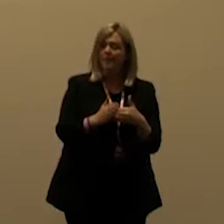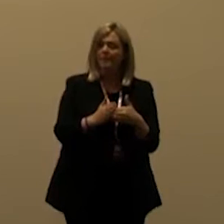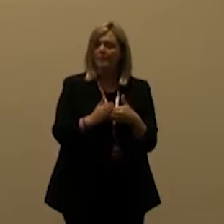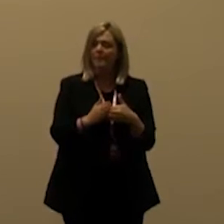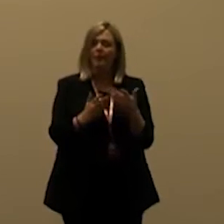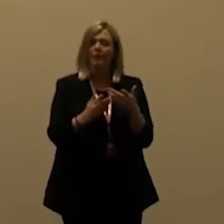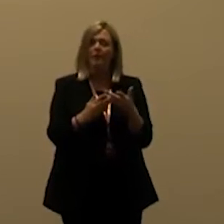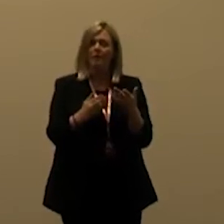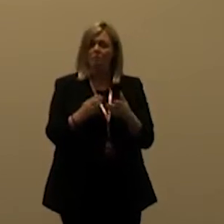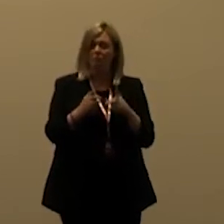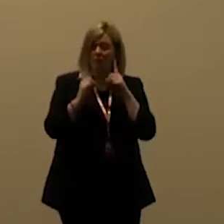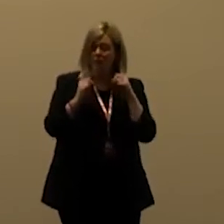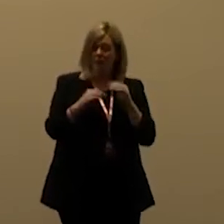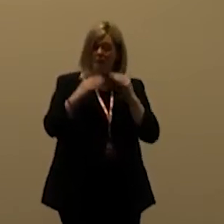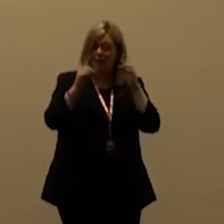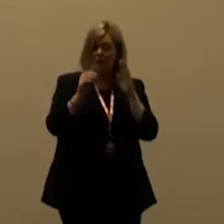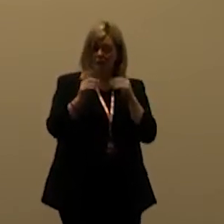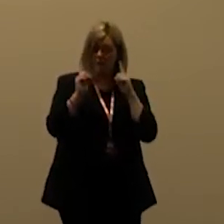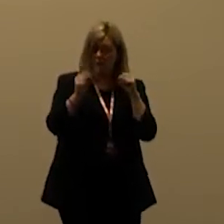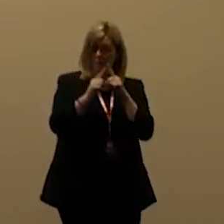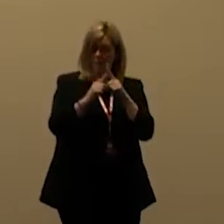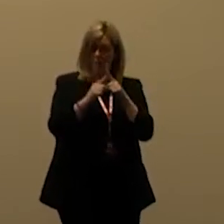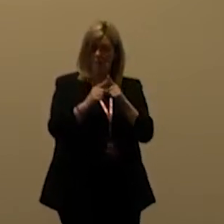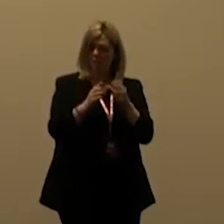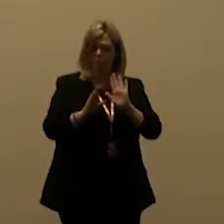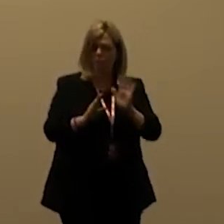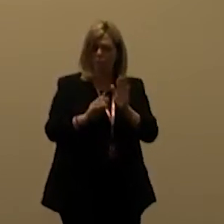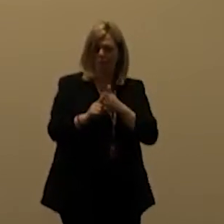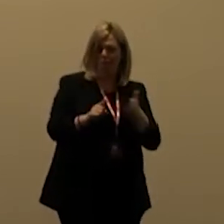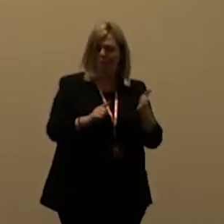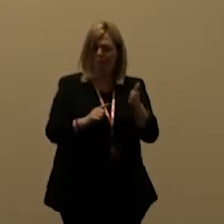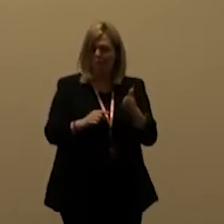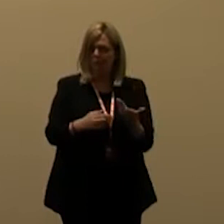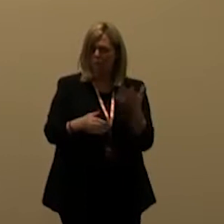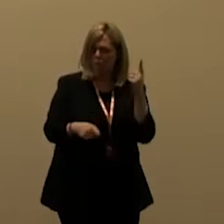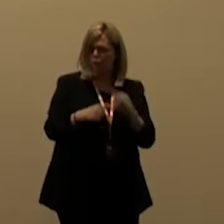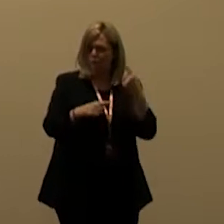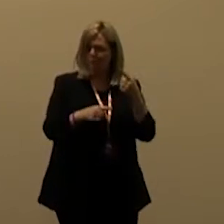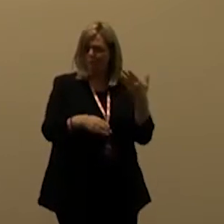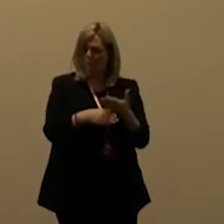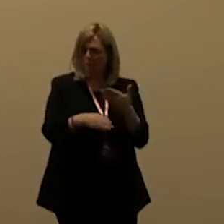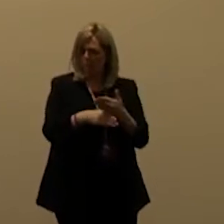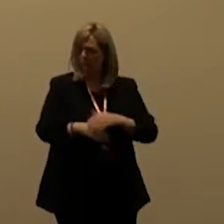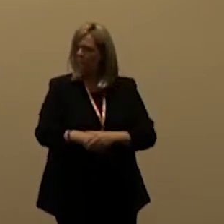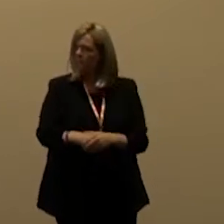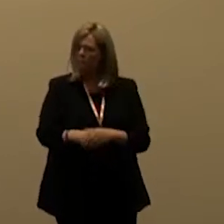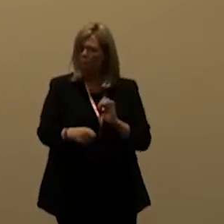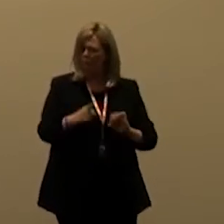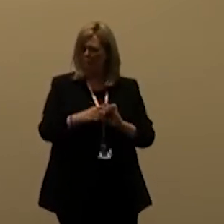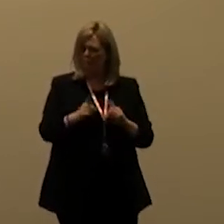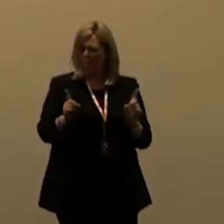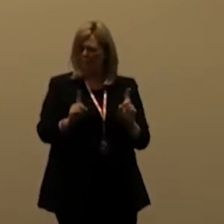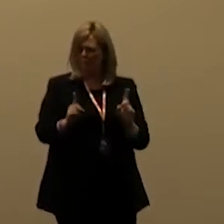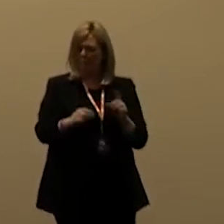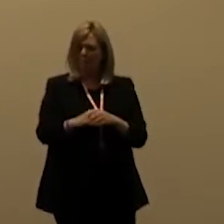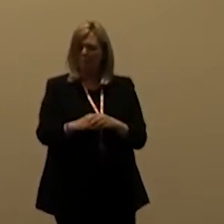bypass further education and coming straight into the workplace. What impact is that going to have on